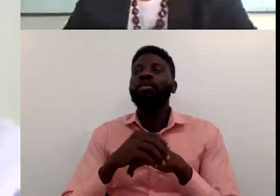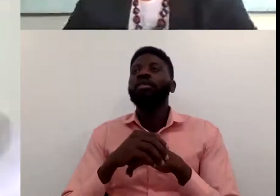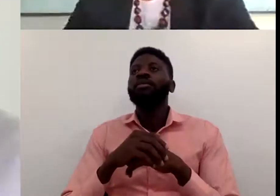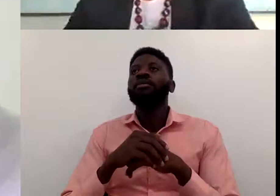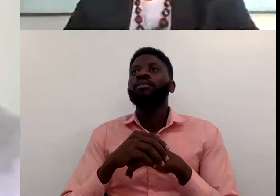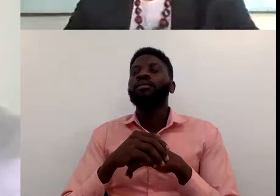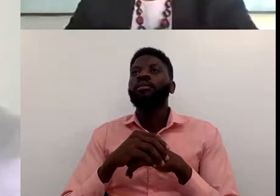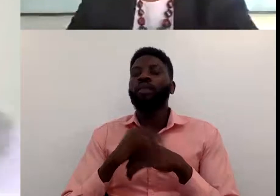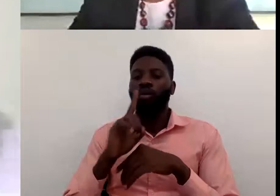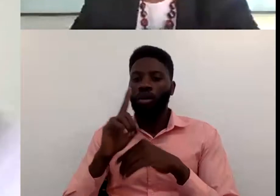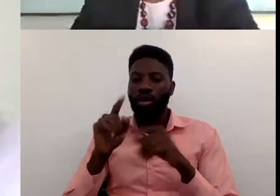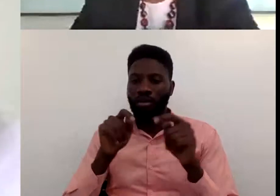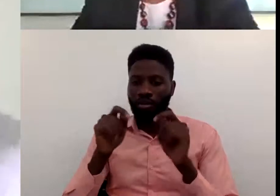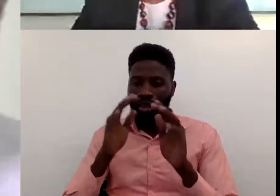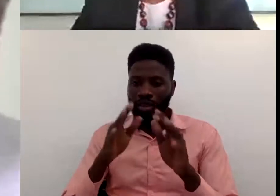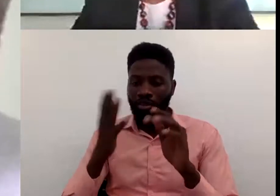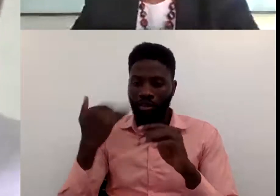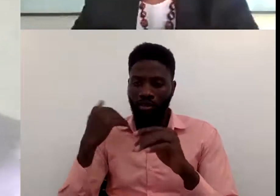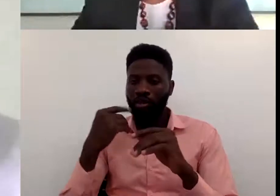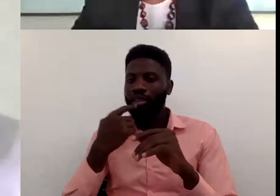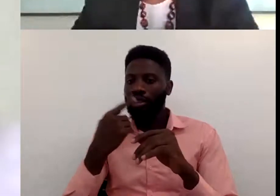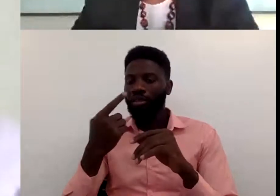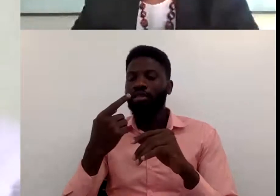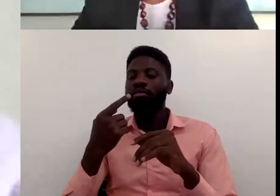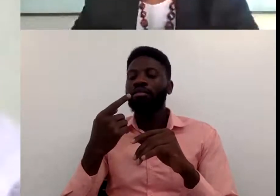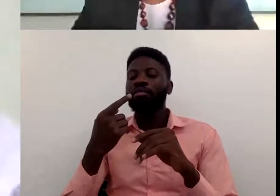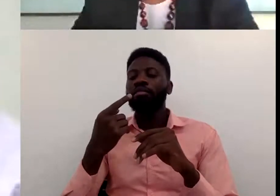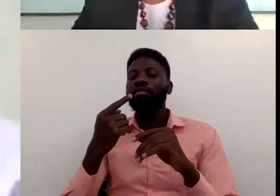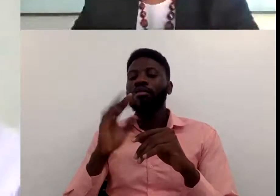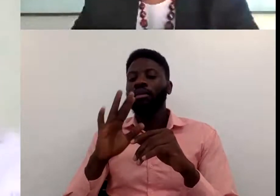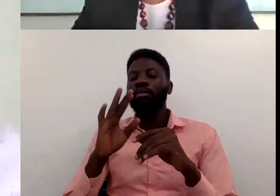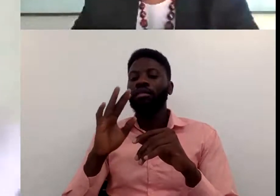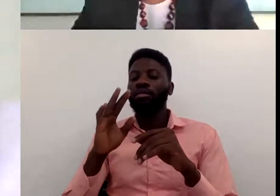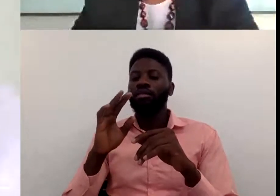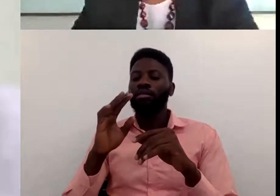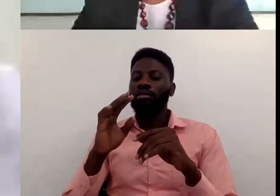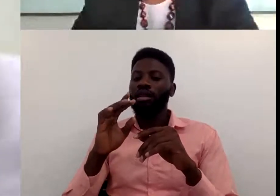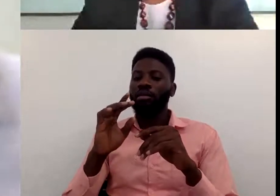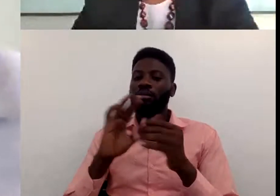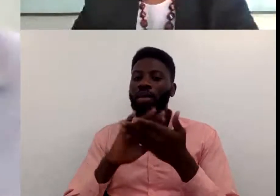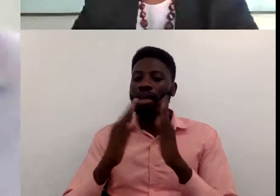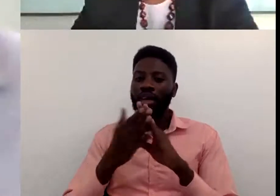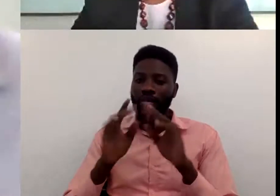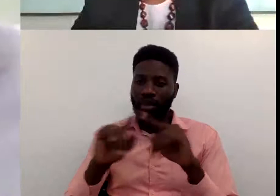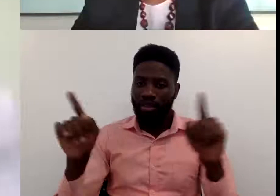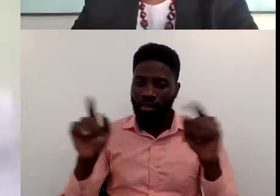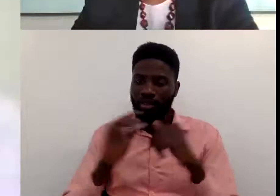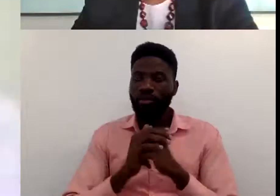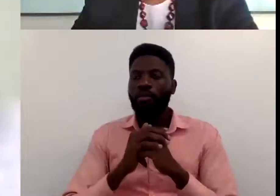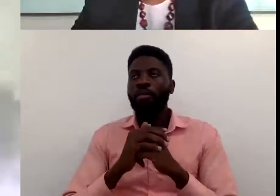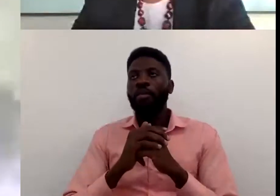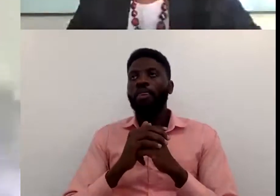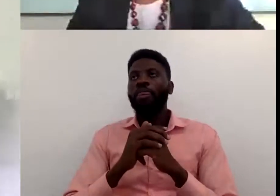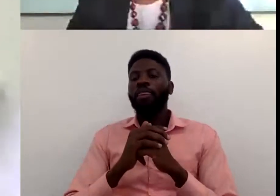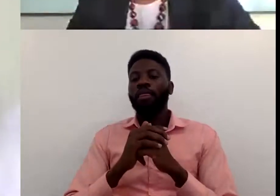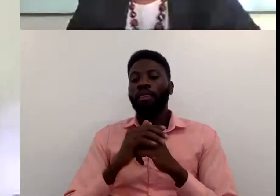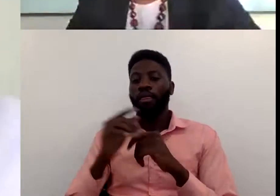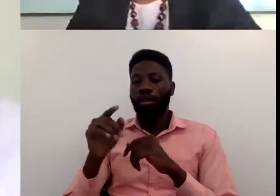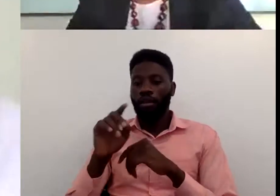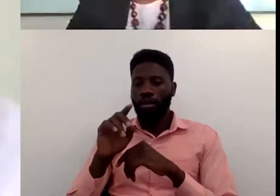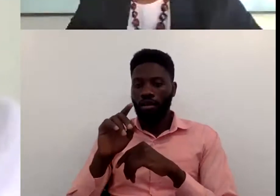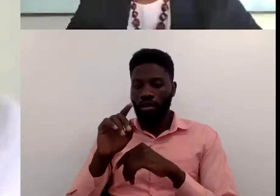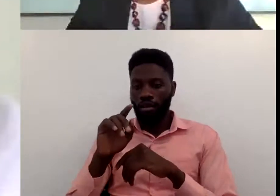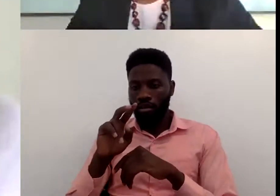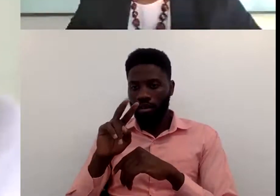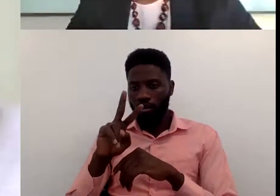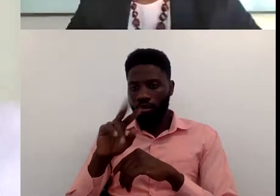of their managers had predicted, they were very different. One of the things that, to your question, Val, is